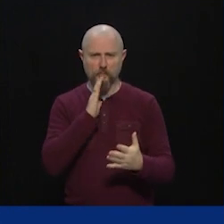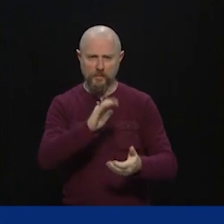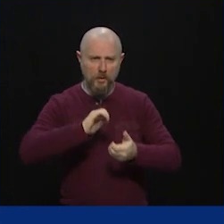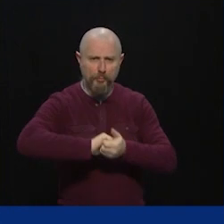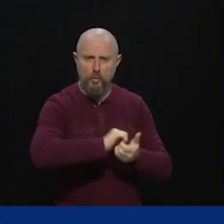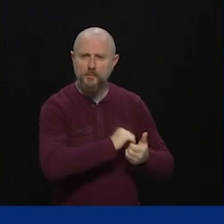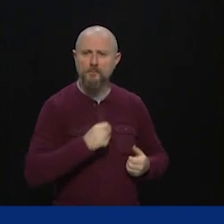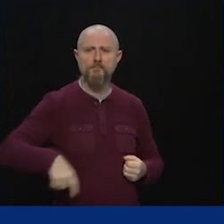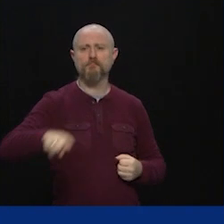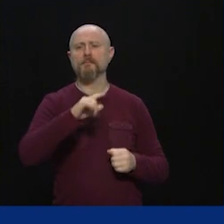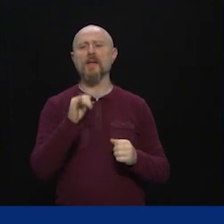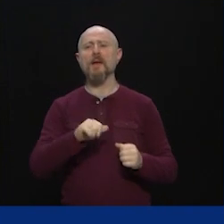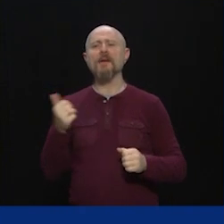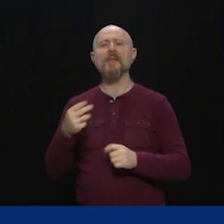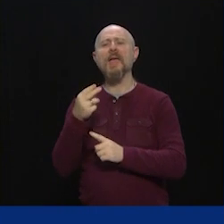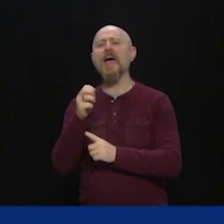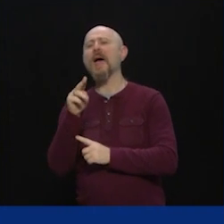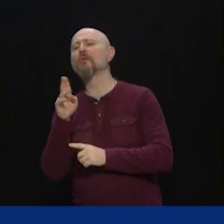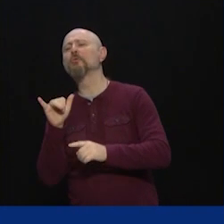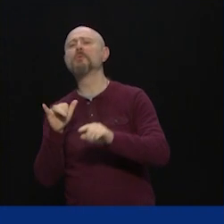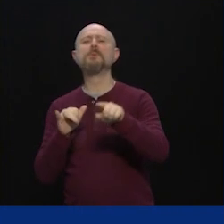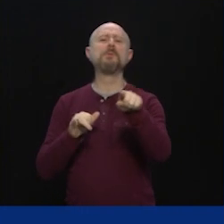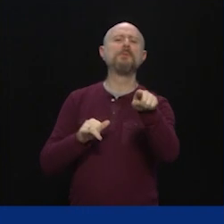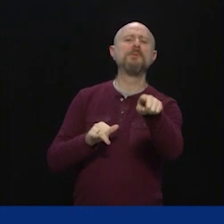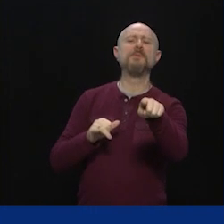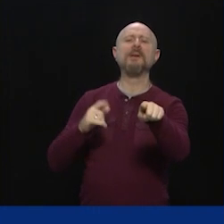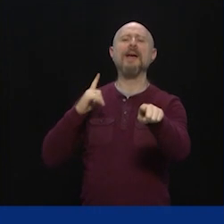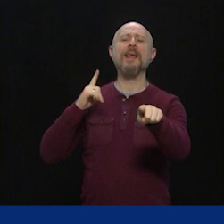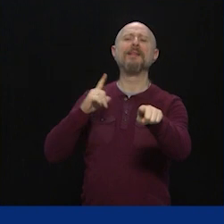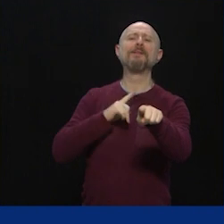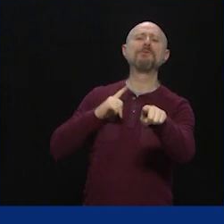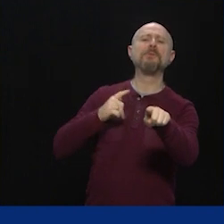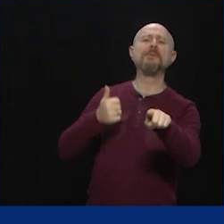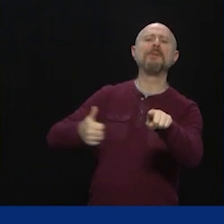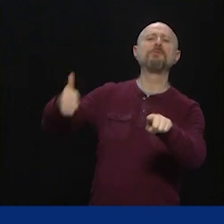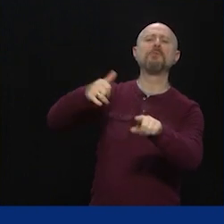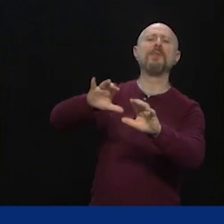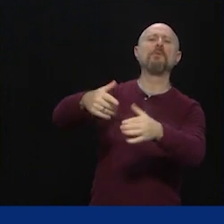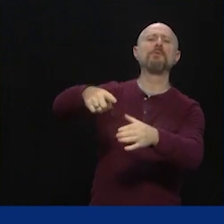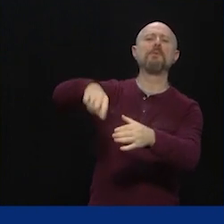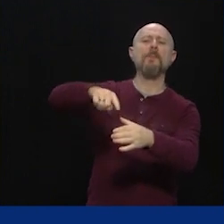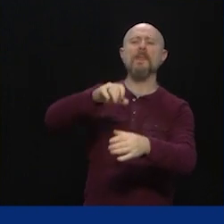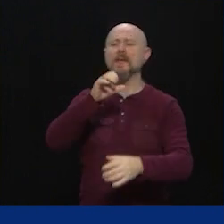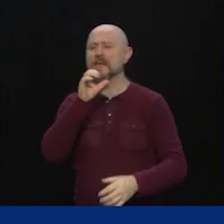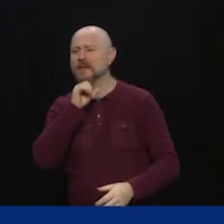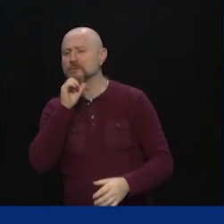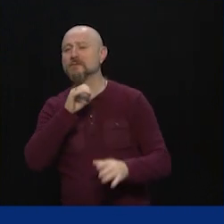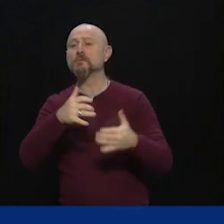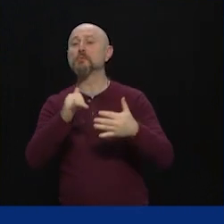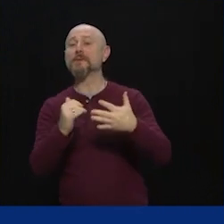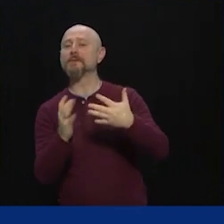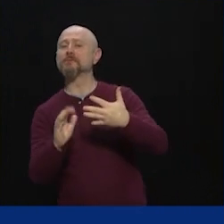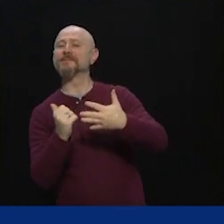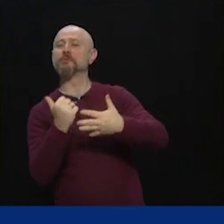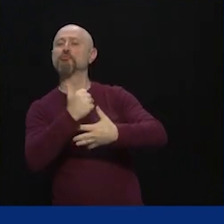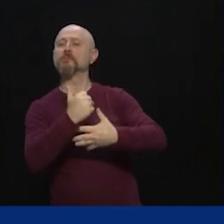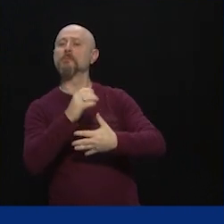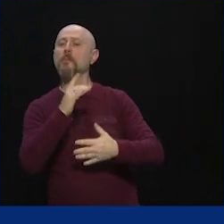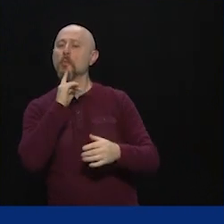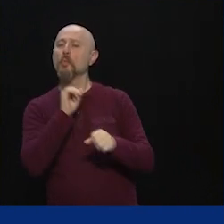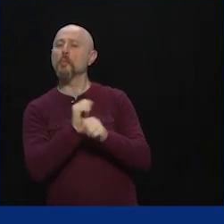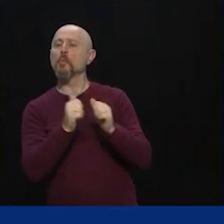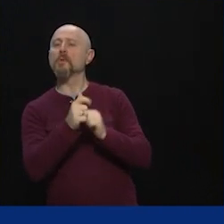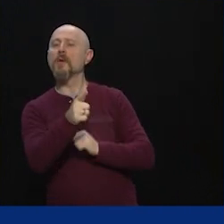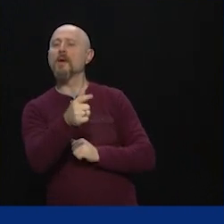Harry? Well, it's just certainly not age. It must be just seniority, but our Assembly member, Harry Bronson, who I work with since my days in Congress as